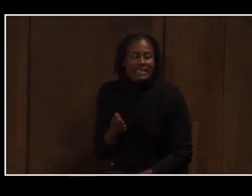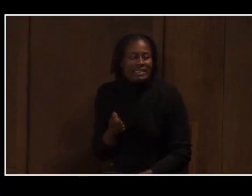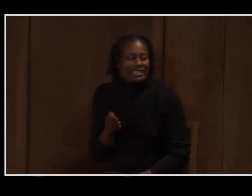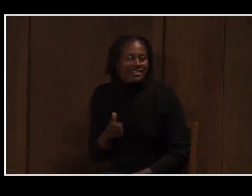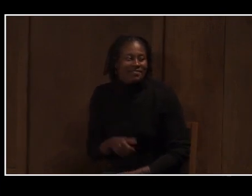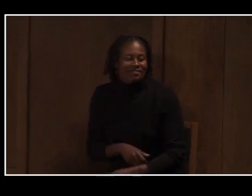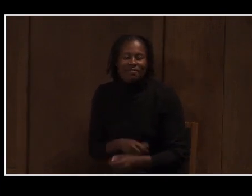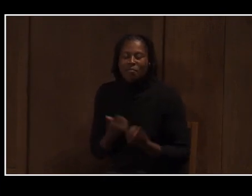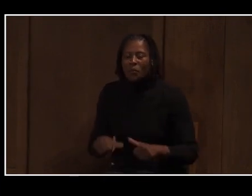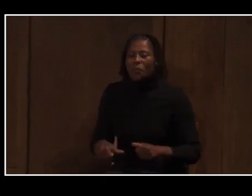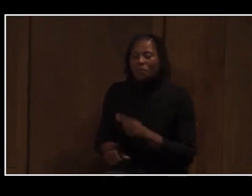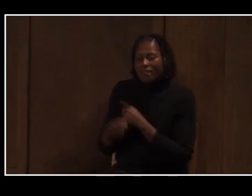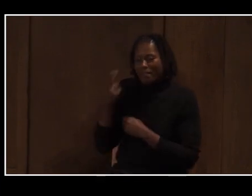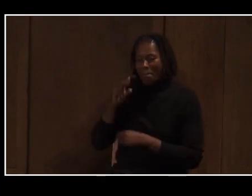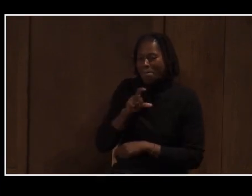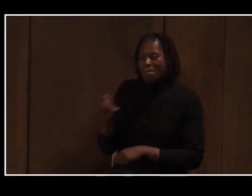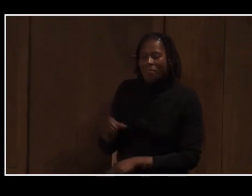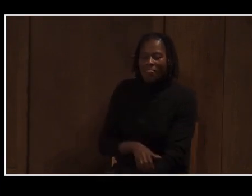Warned me.